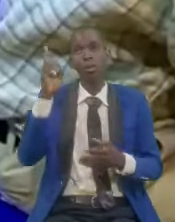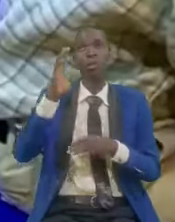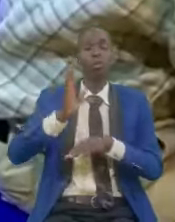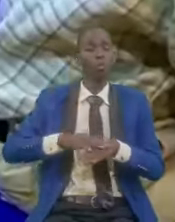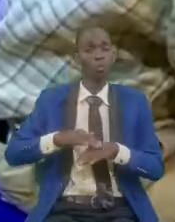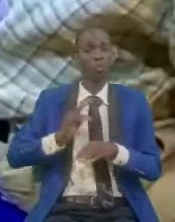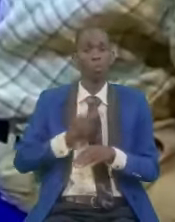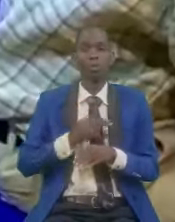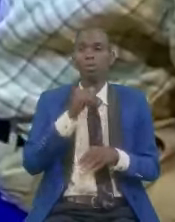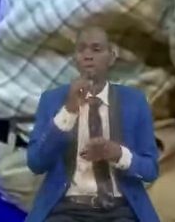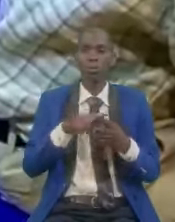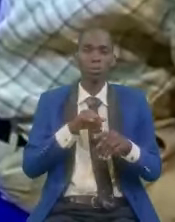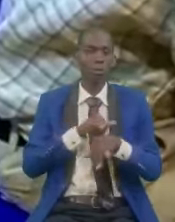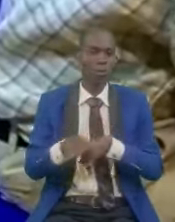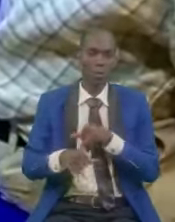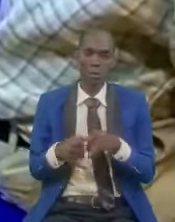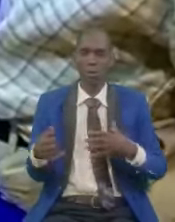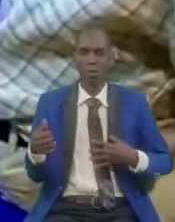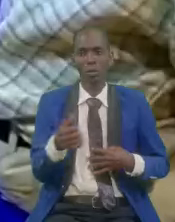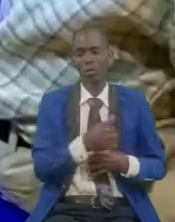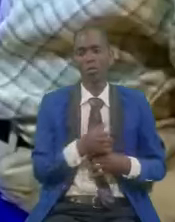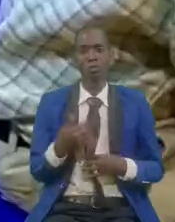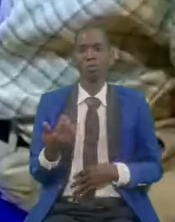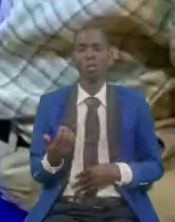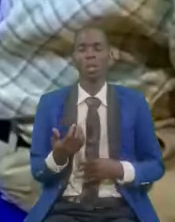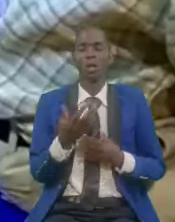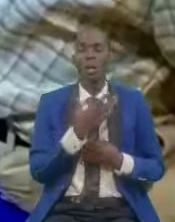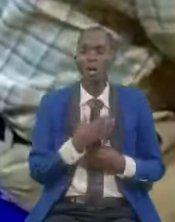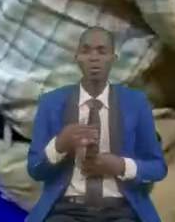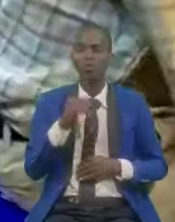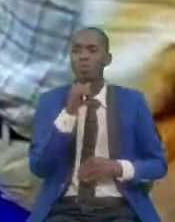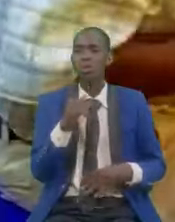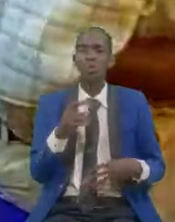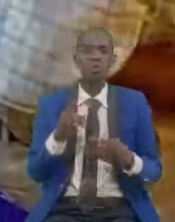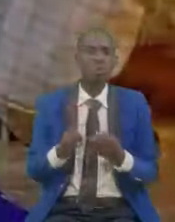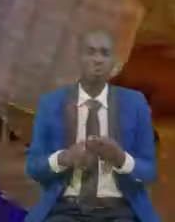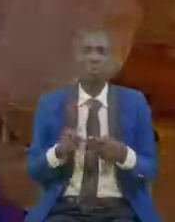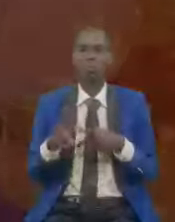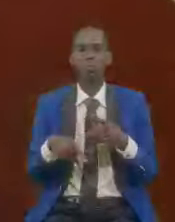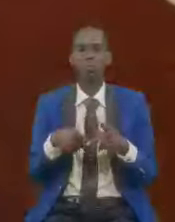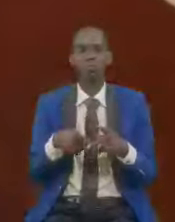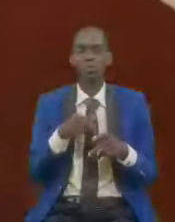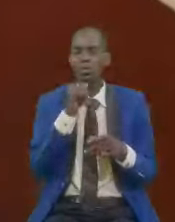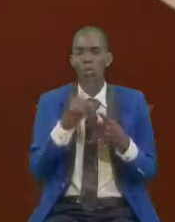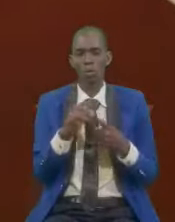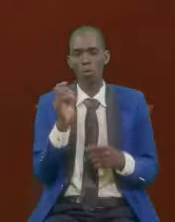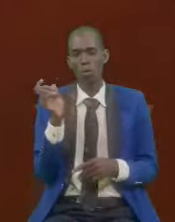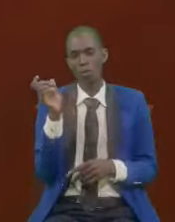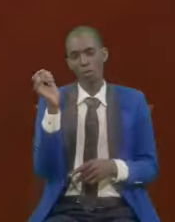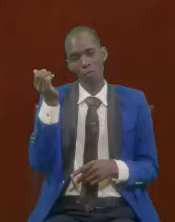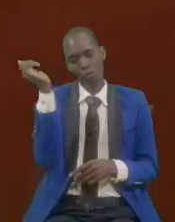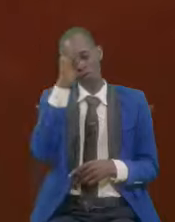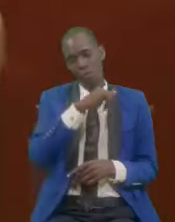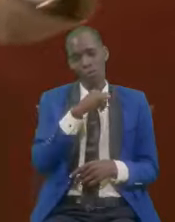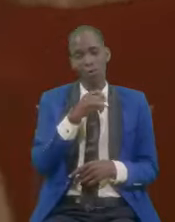ourselves, not to delude ourselves, and not to kind of fool ourselves thinking we're